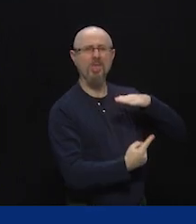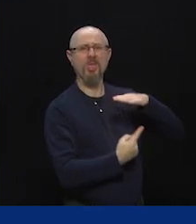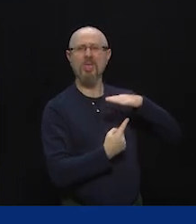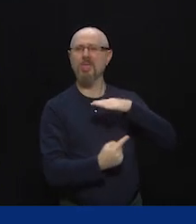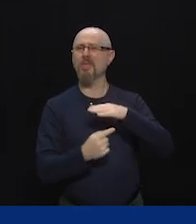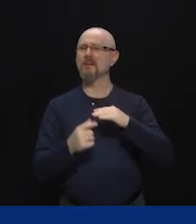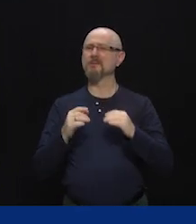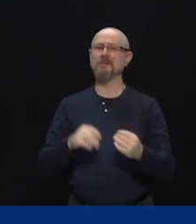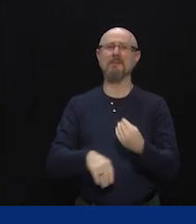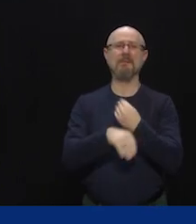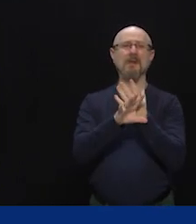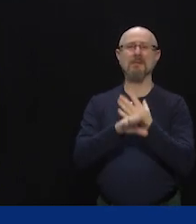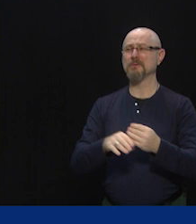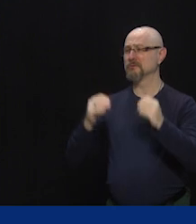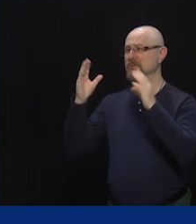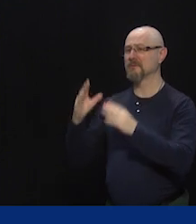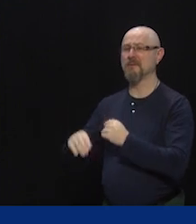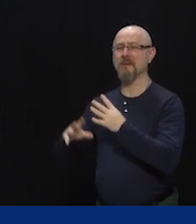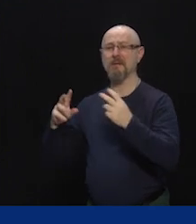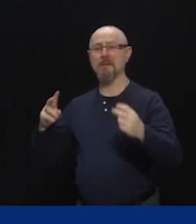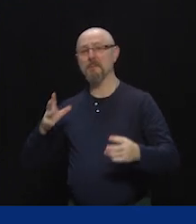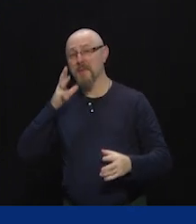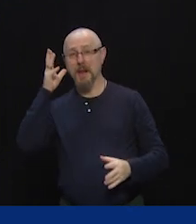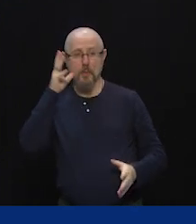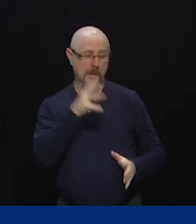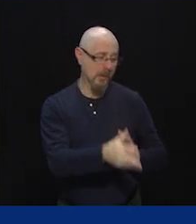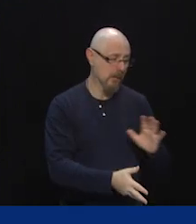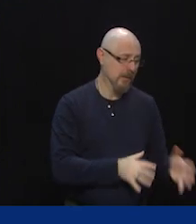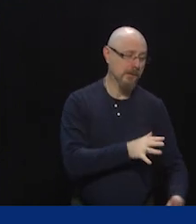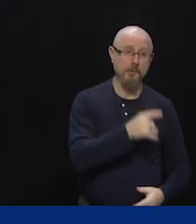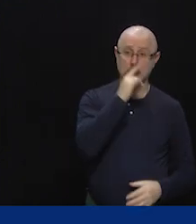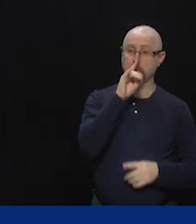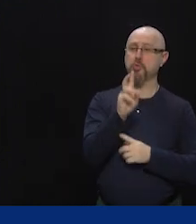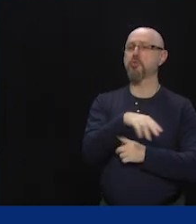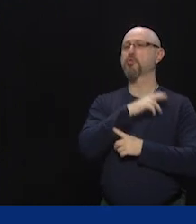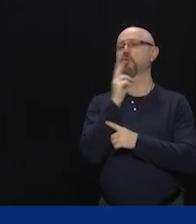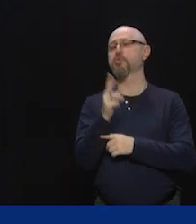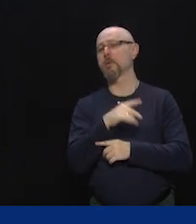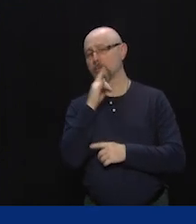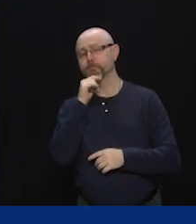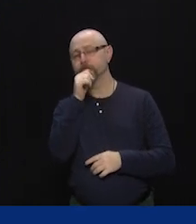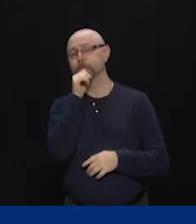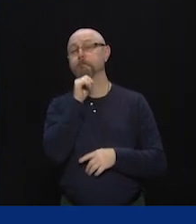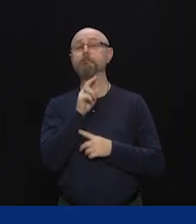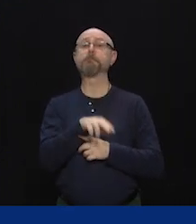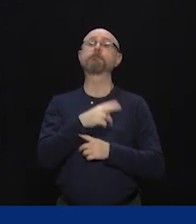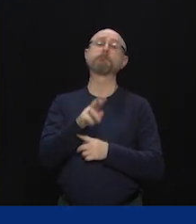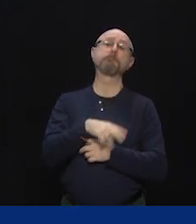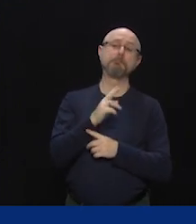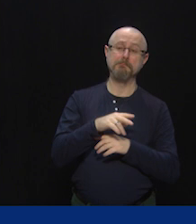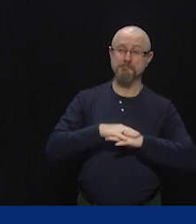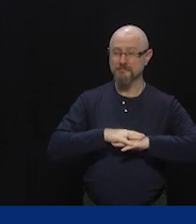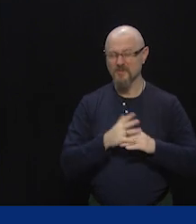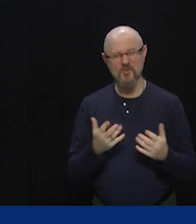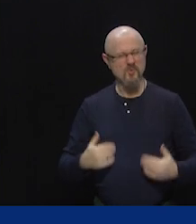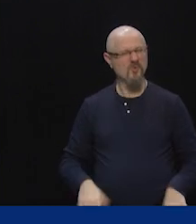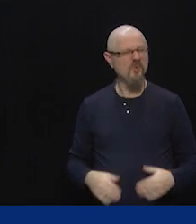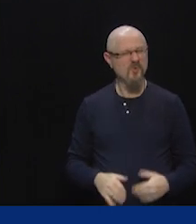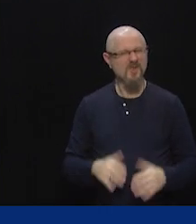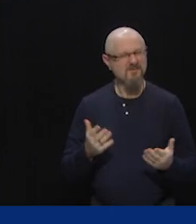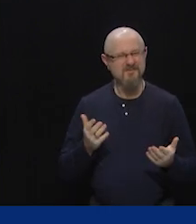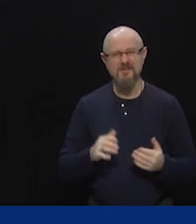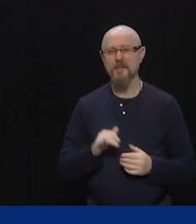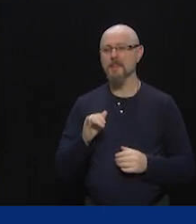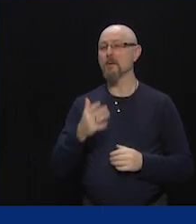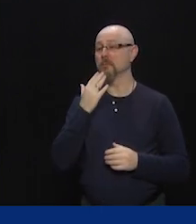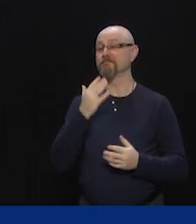go through, and parents and the children, was extraordinary. And the results are now showing that the learning did